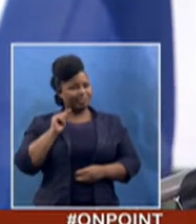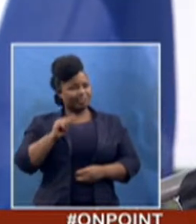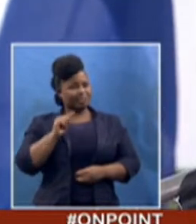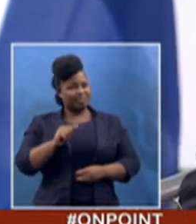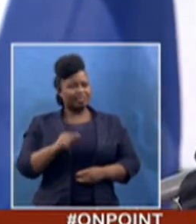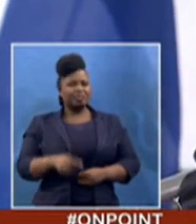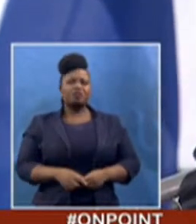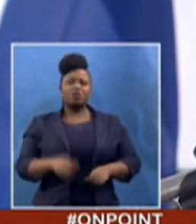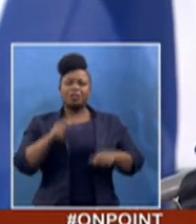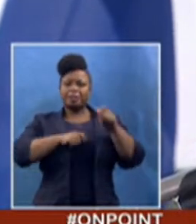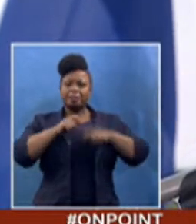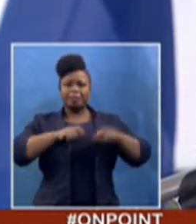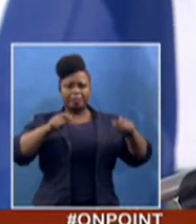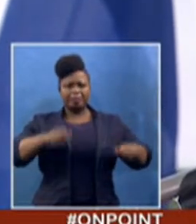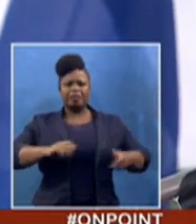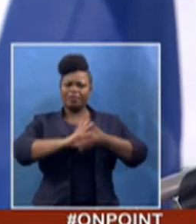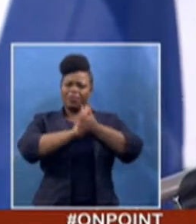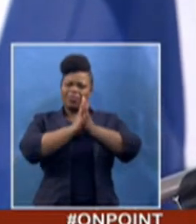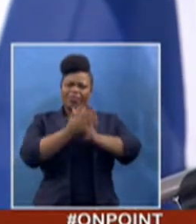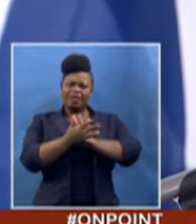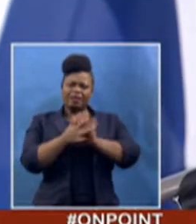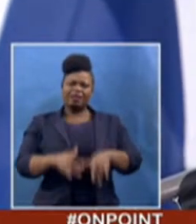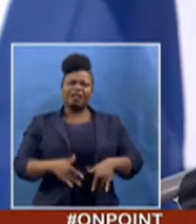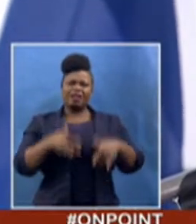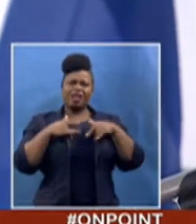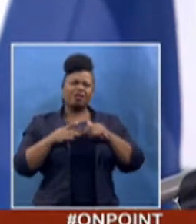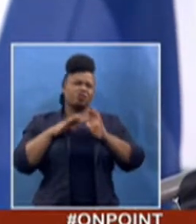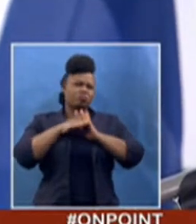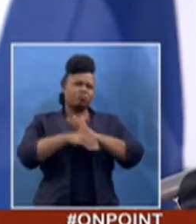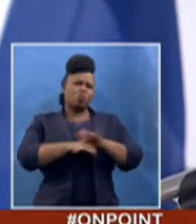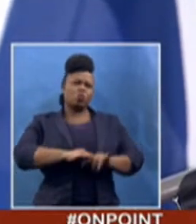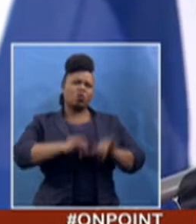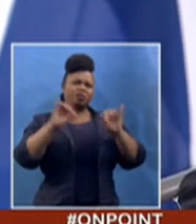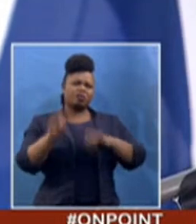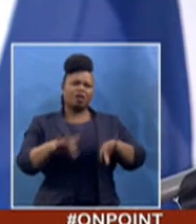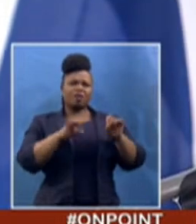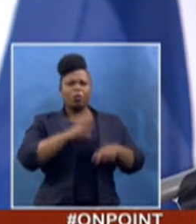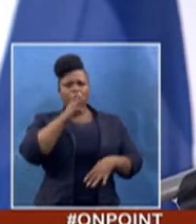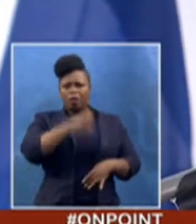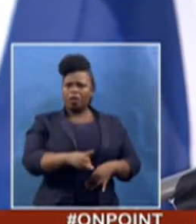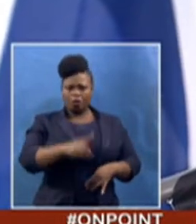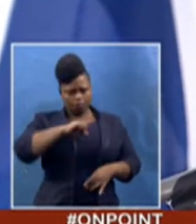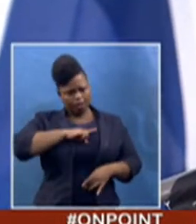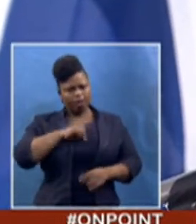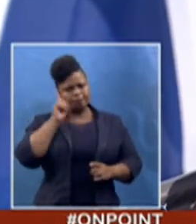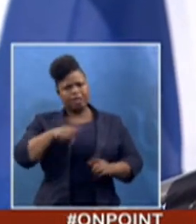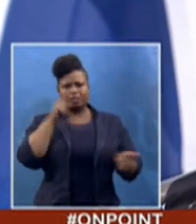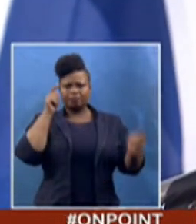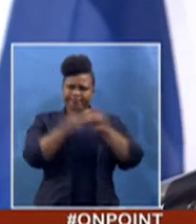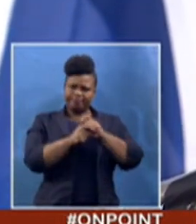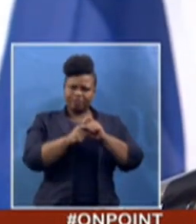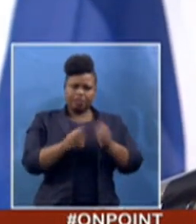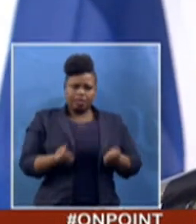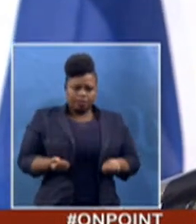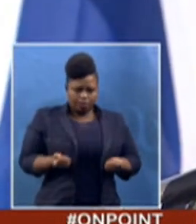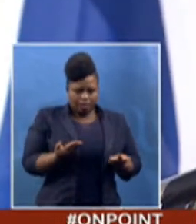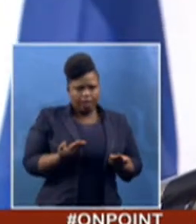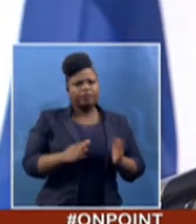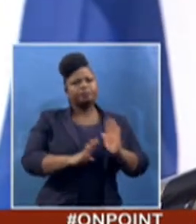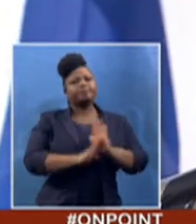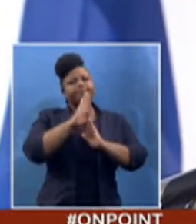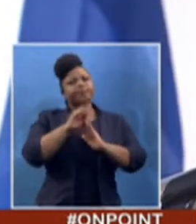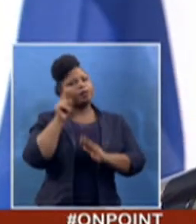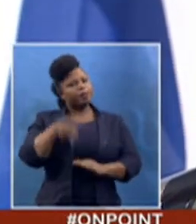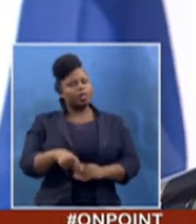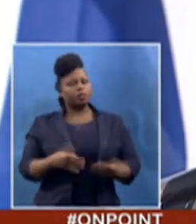our people, and our people deserve better. They deserve the best that